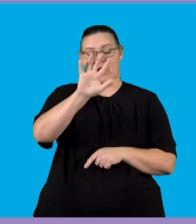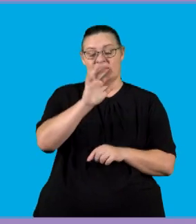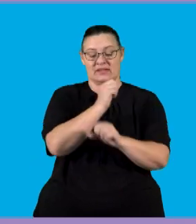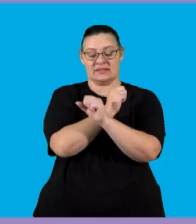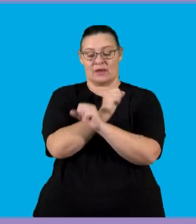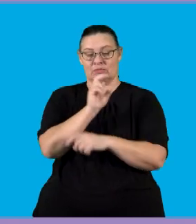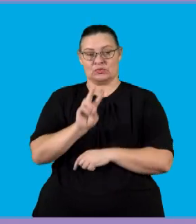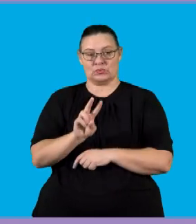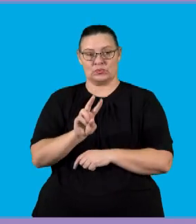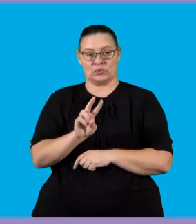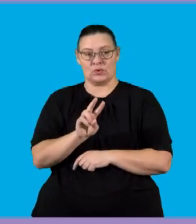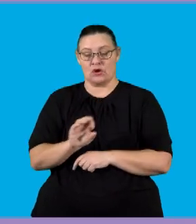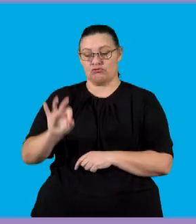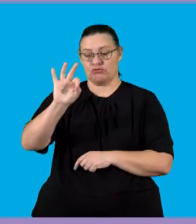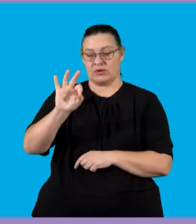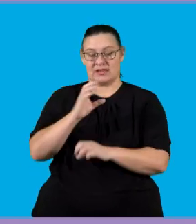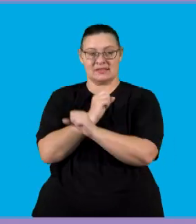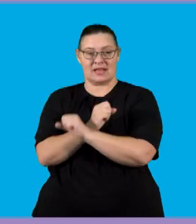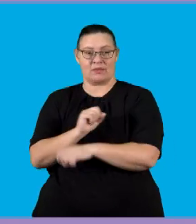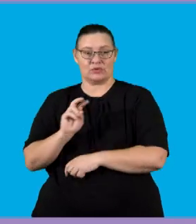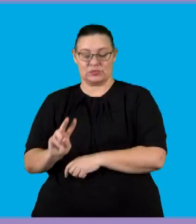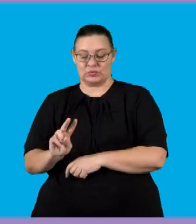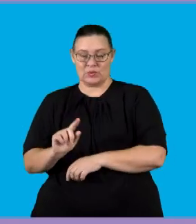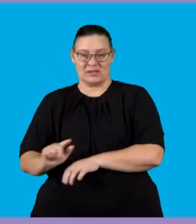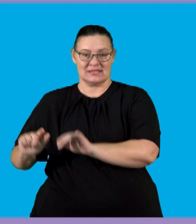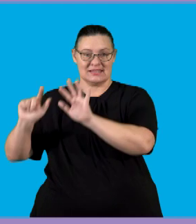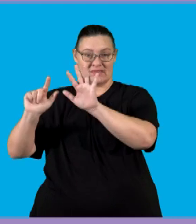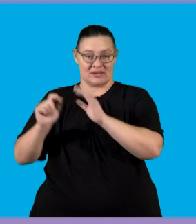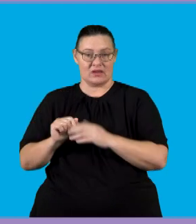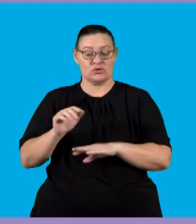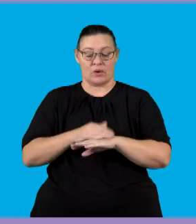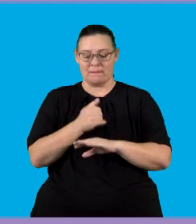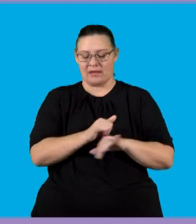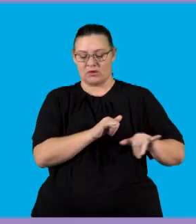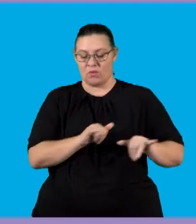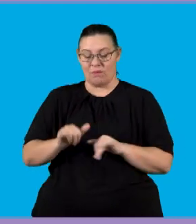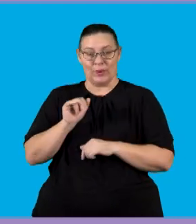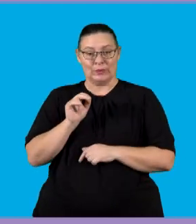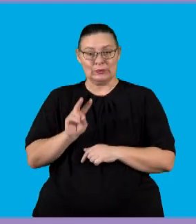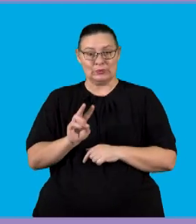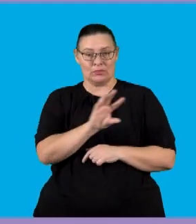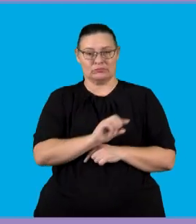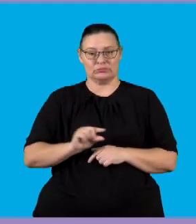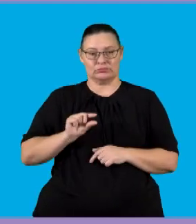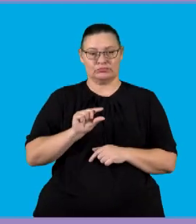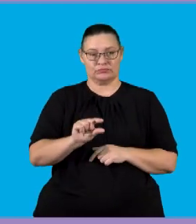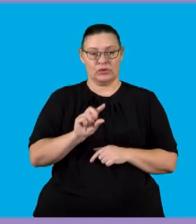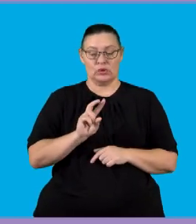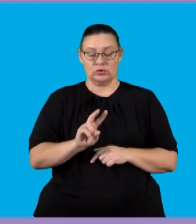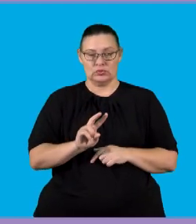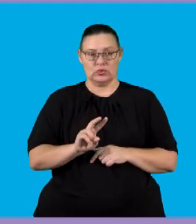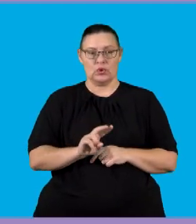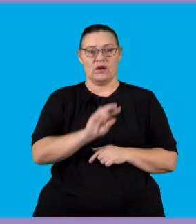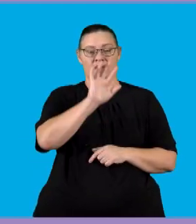3 multiplied by 2 exponent 7. Now they all have a base 2, so we are going to add those